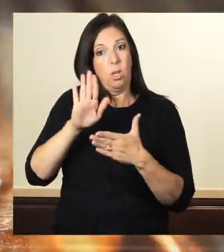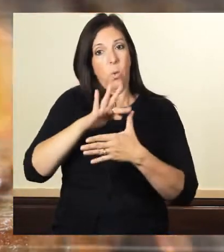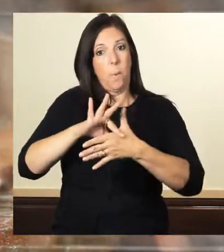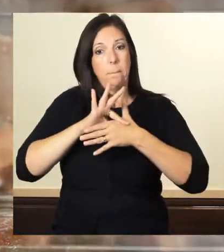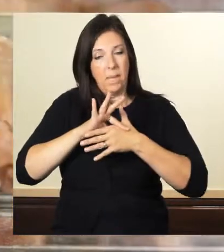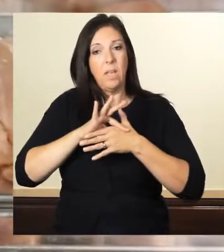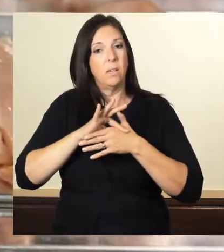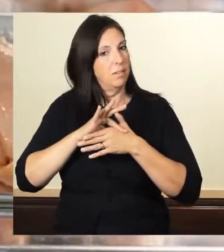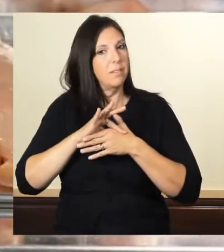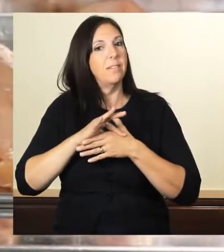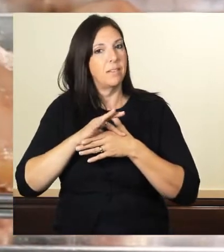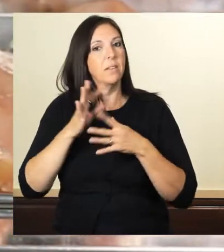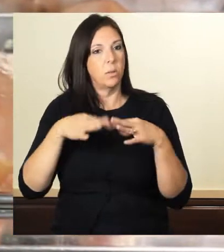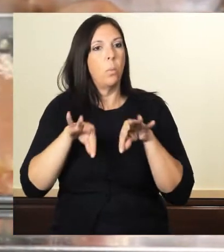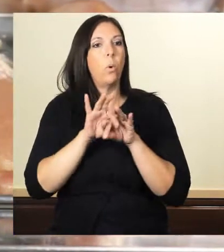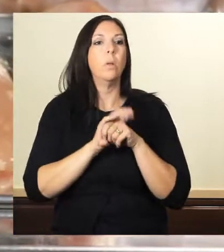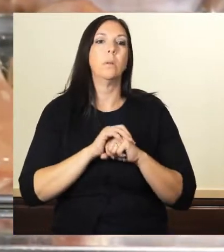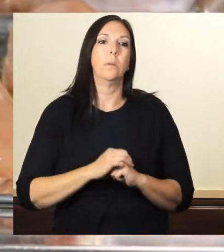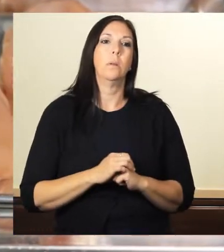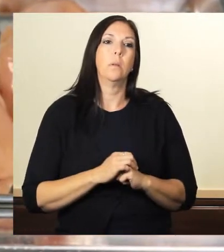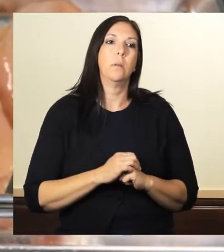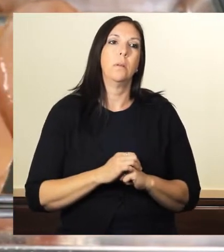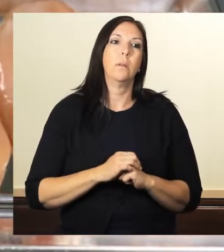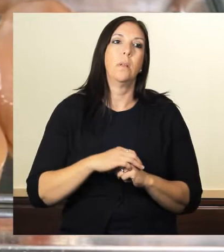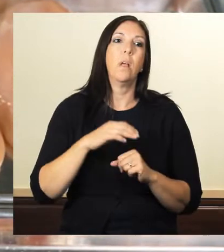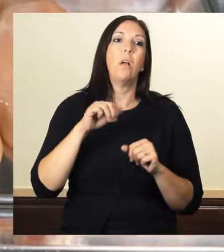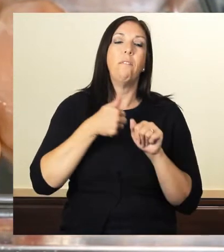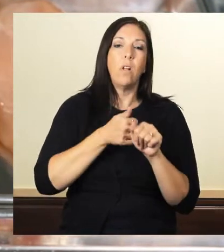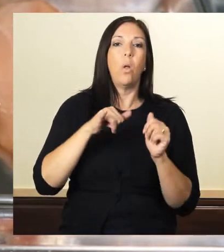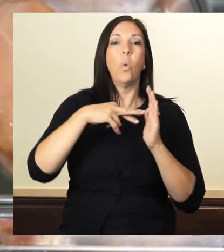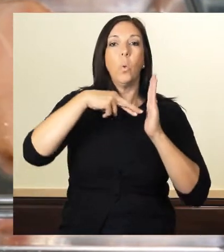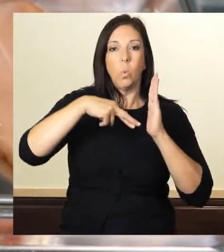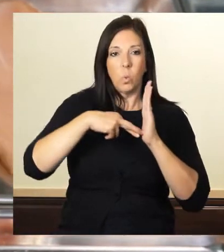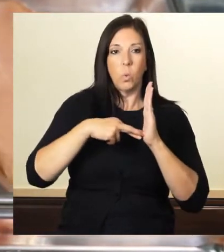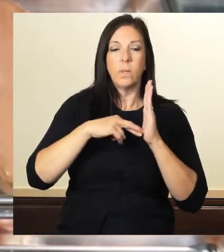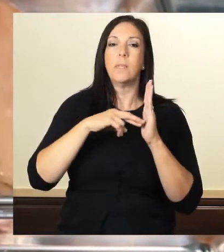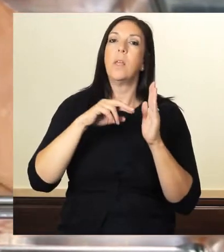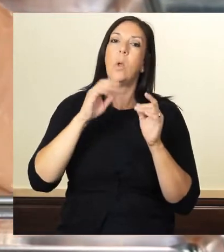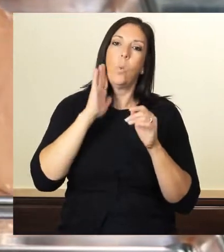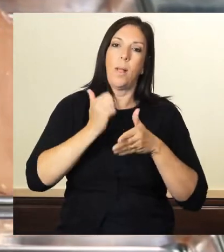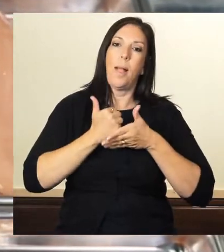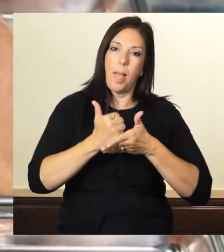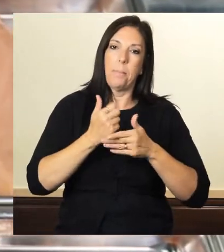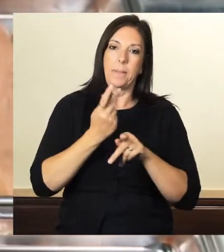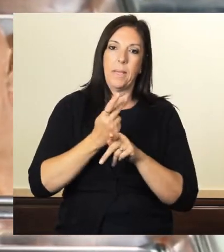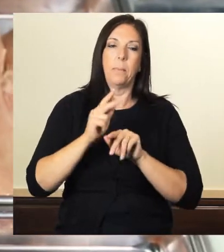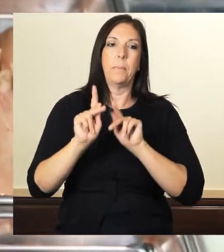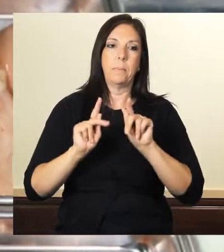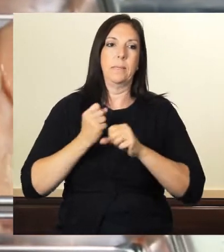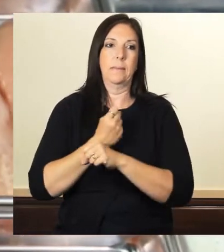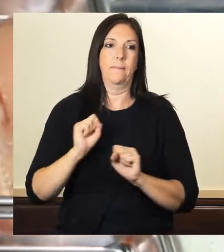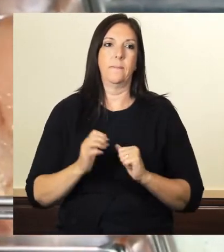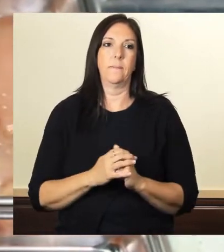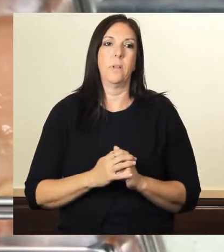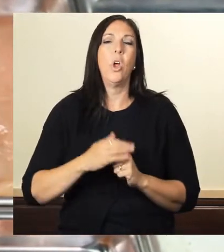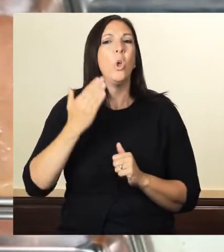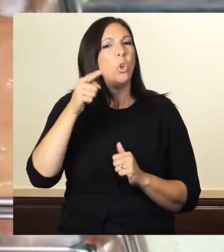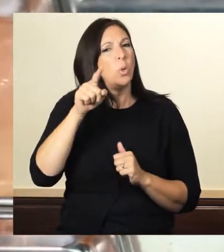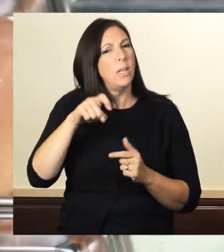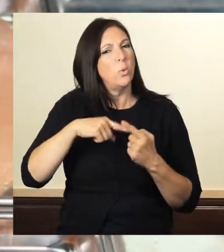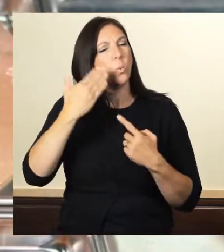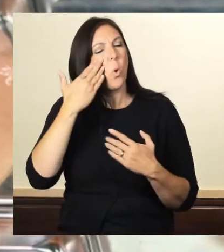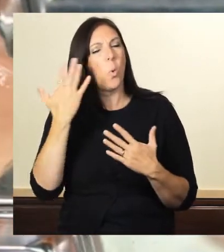for cooking meat are crucial to keeping customers healthy. Know the proper cooking temperatures for each type of meat, and check